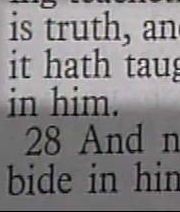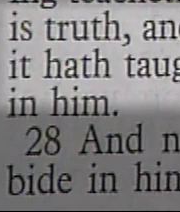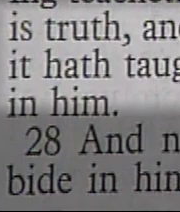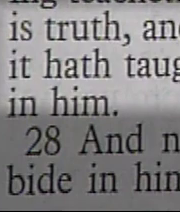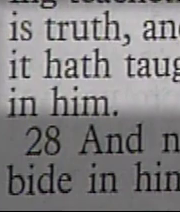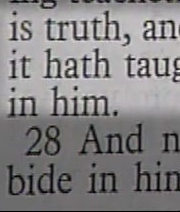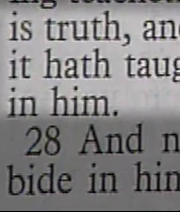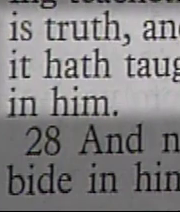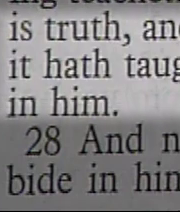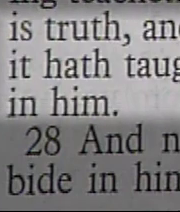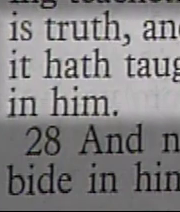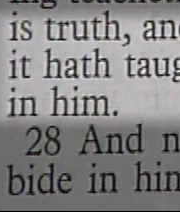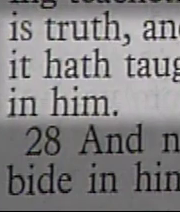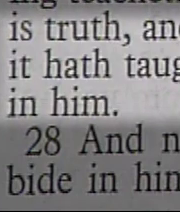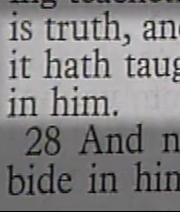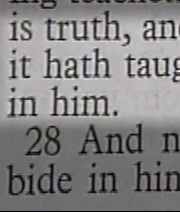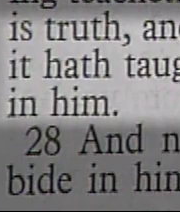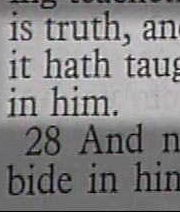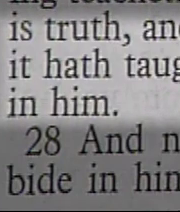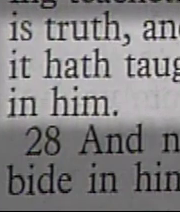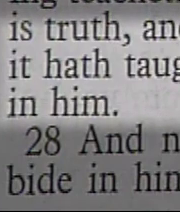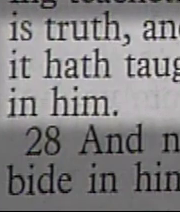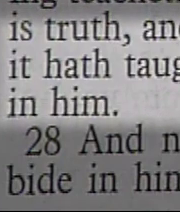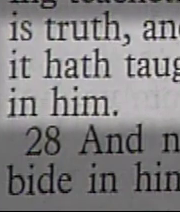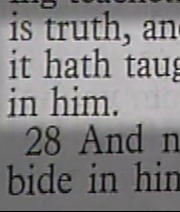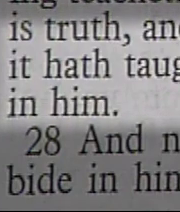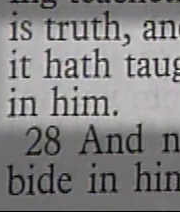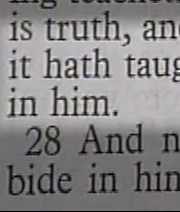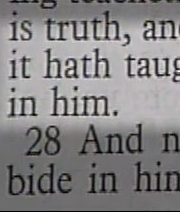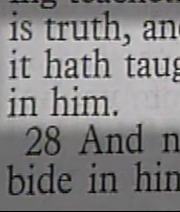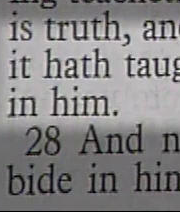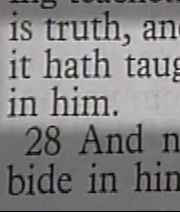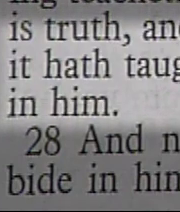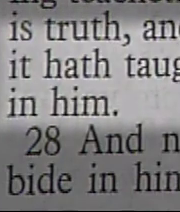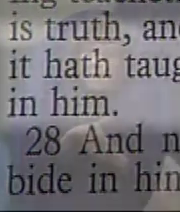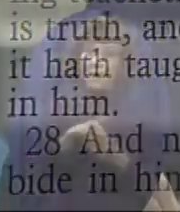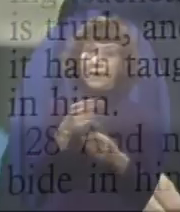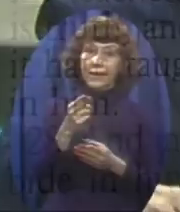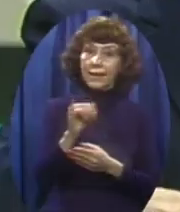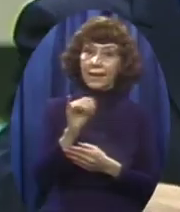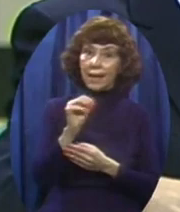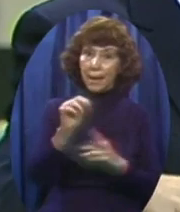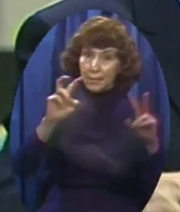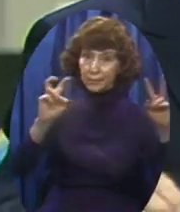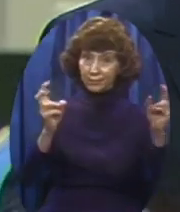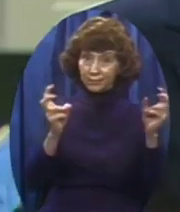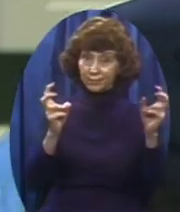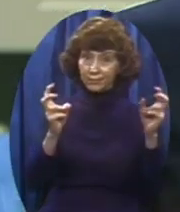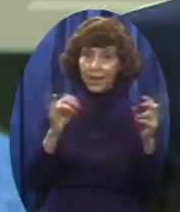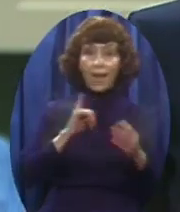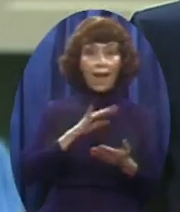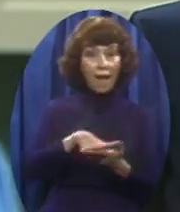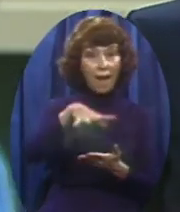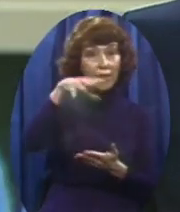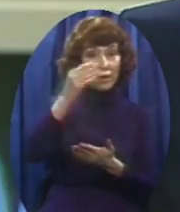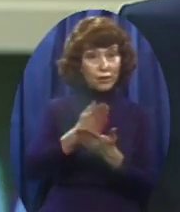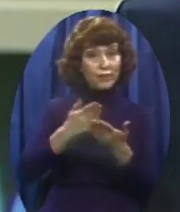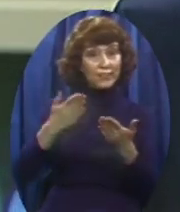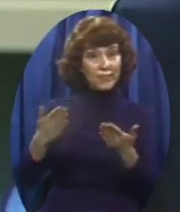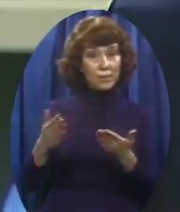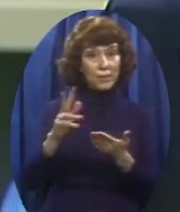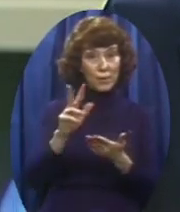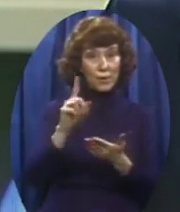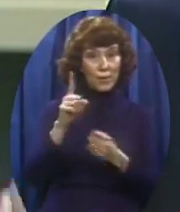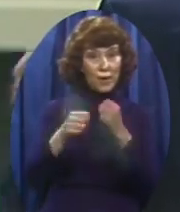he hath taught you, ye shall abide in him. I learned something 31 years ago that I practiced every time I've opened the